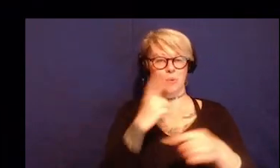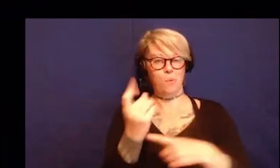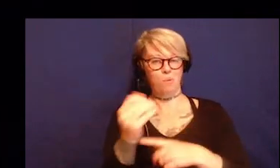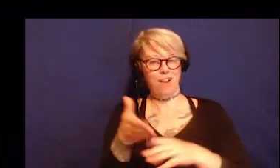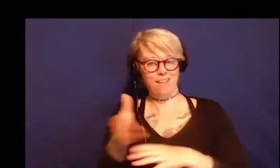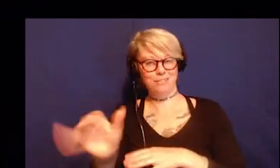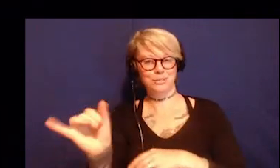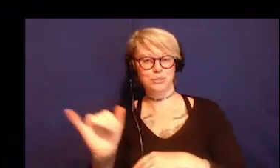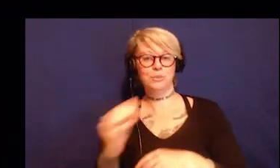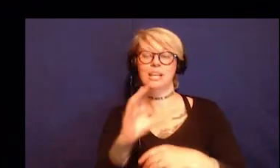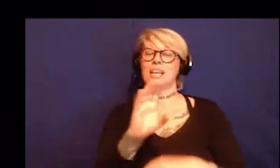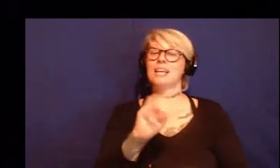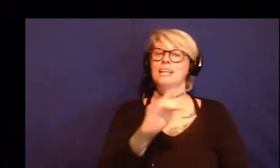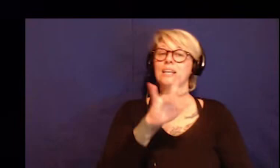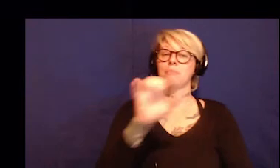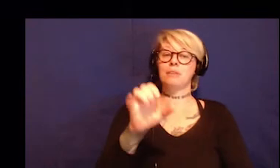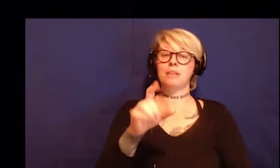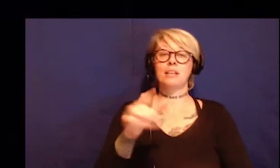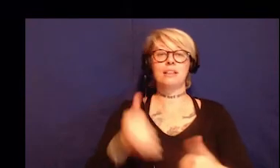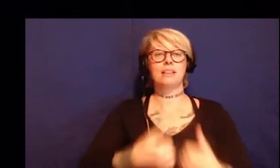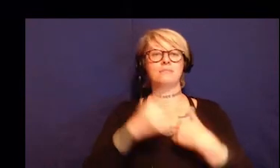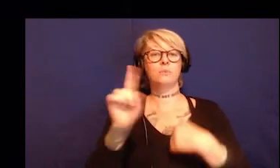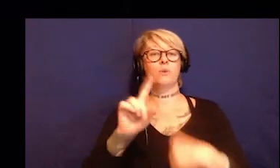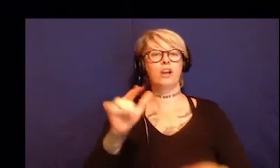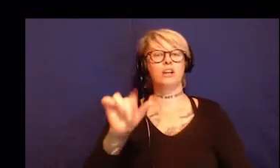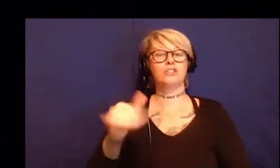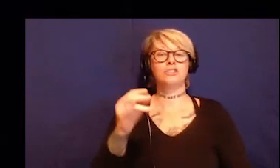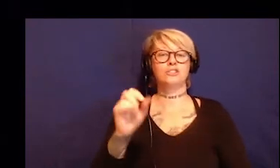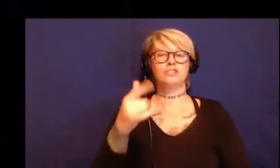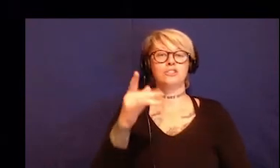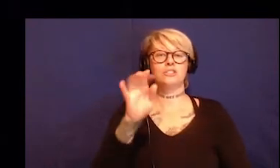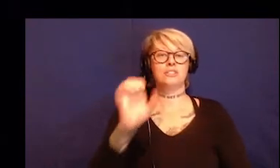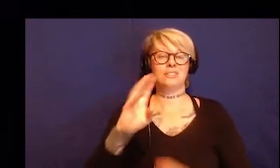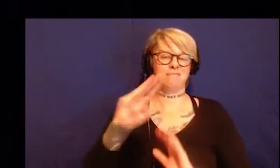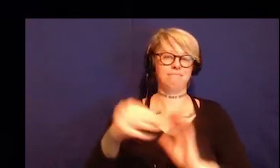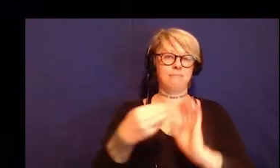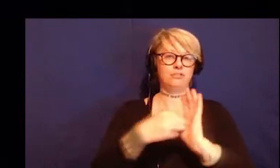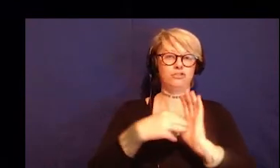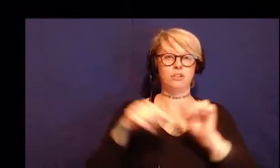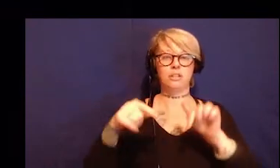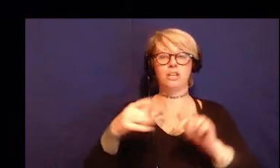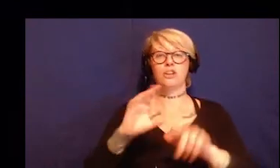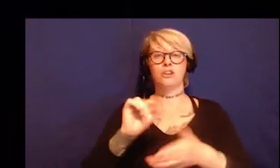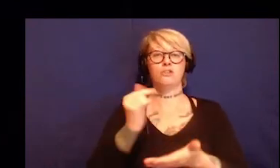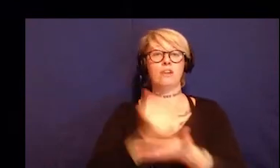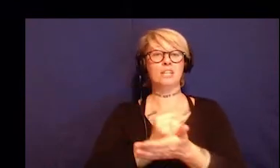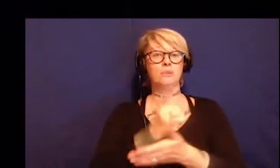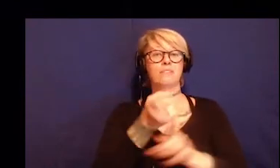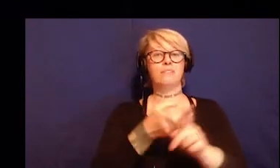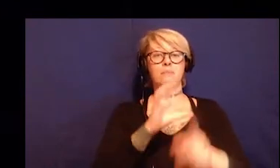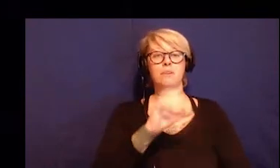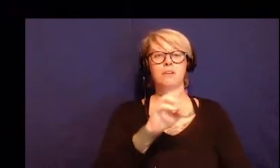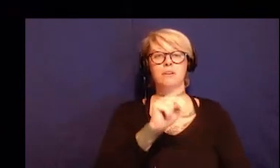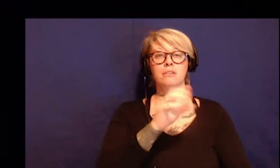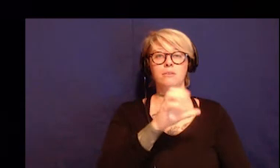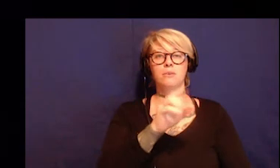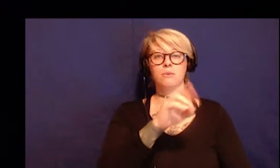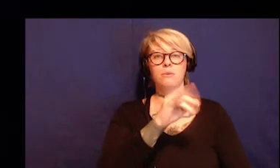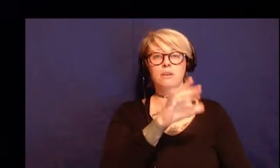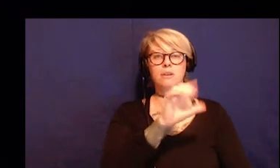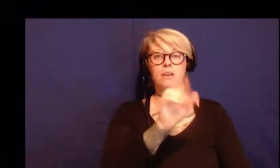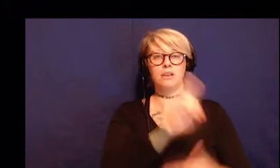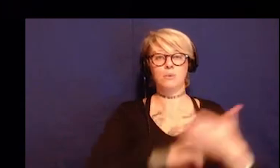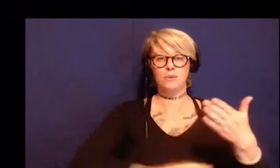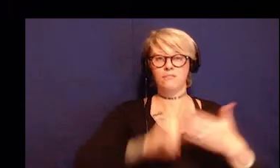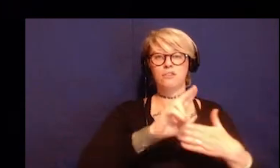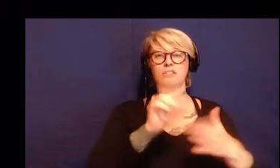a storyteller based in Jojage, Montreal, a graduate of Communication Studies Department at Concordia University. Her writing explores relationships